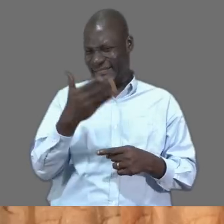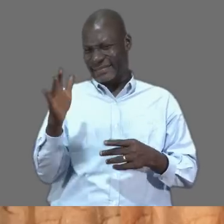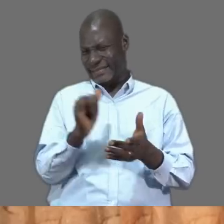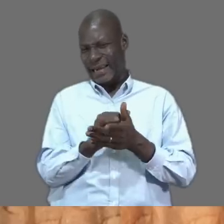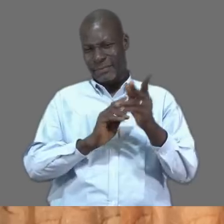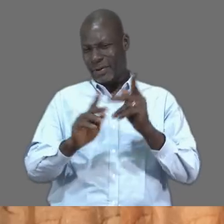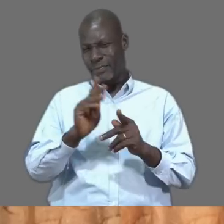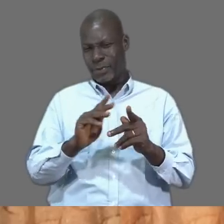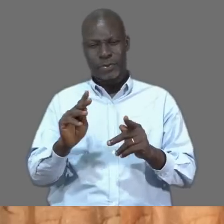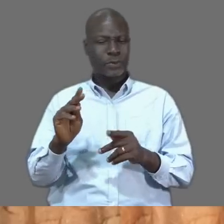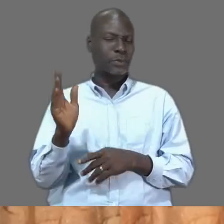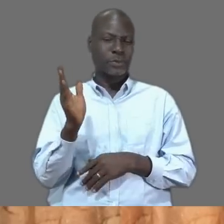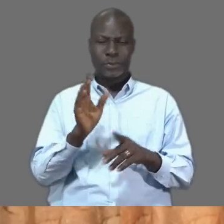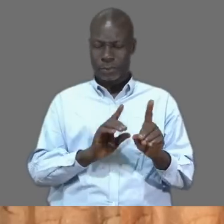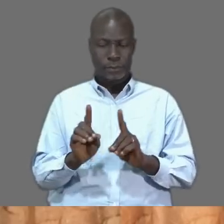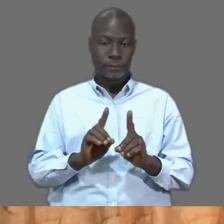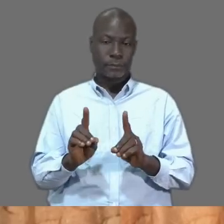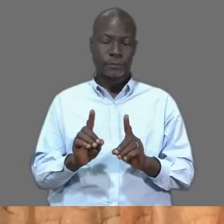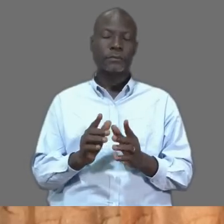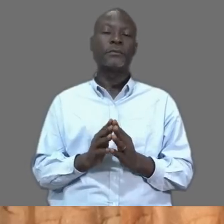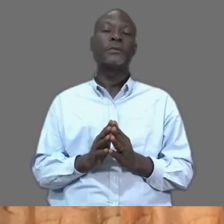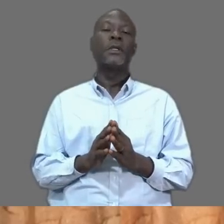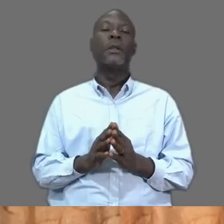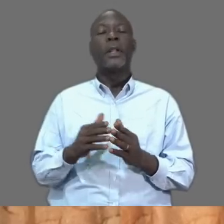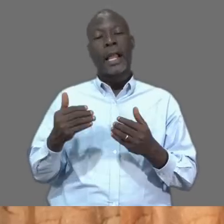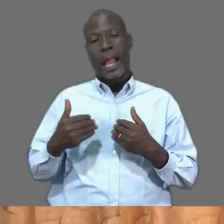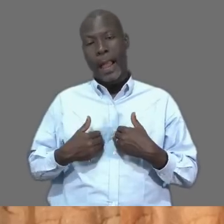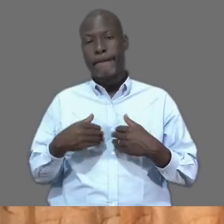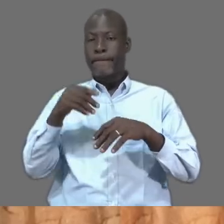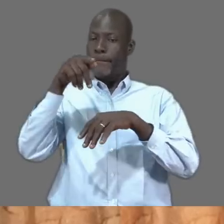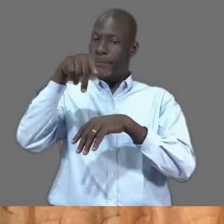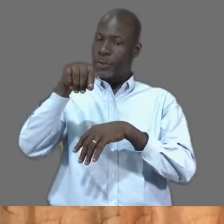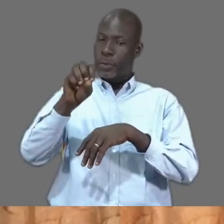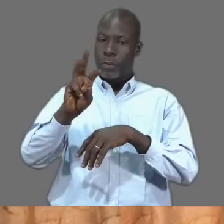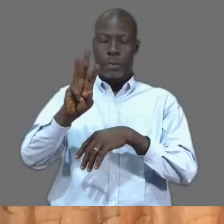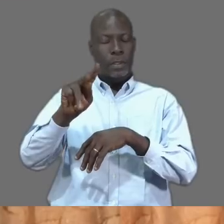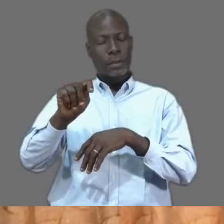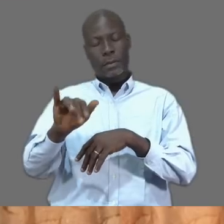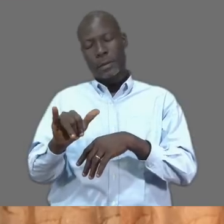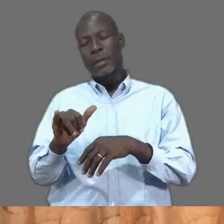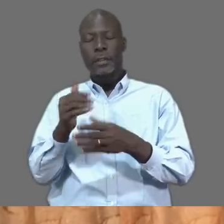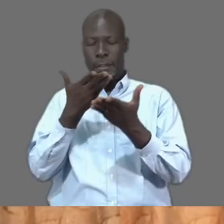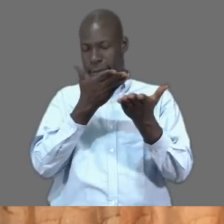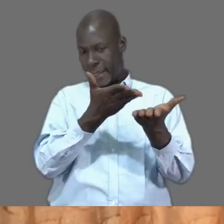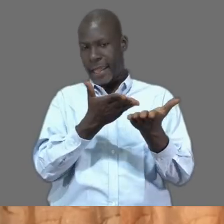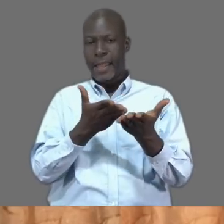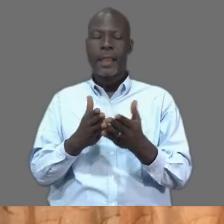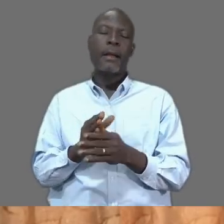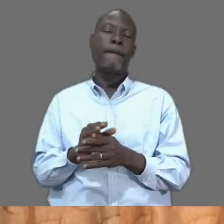no wo de poetry ebeba ewo dwumadie no